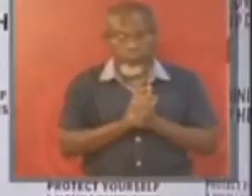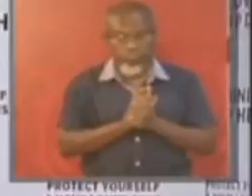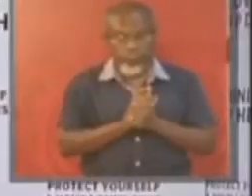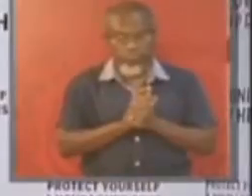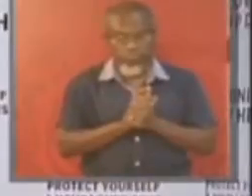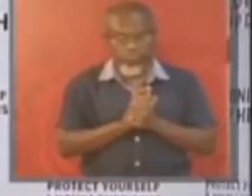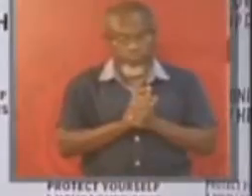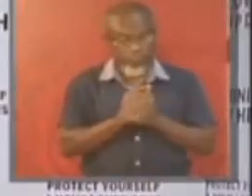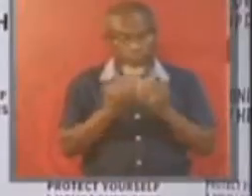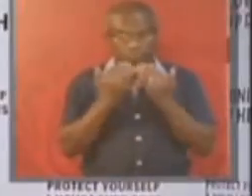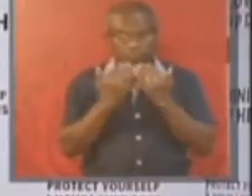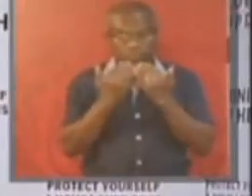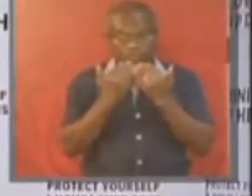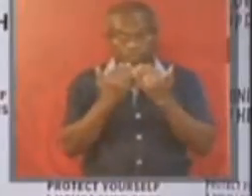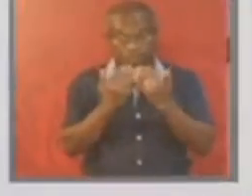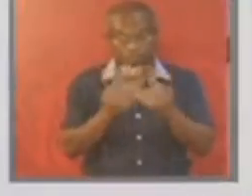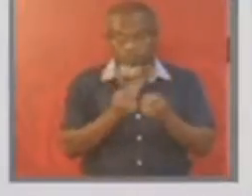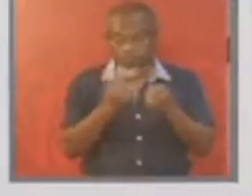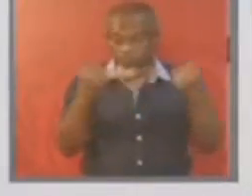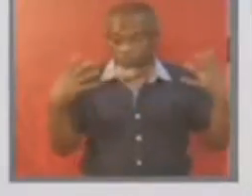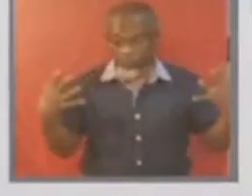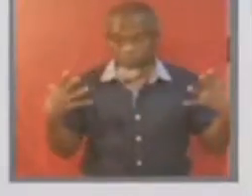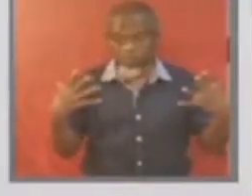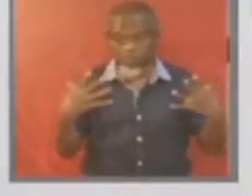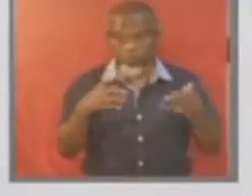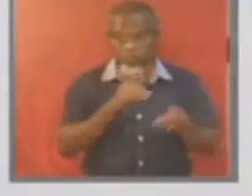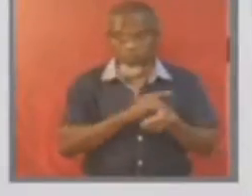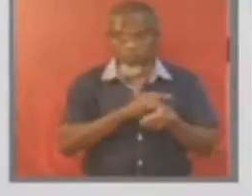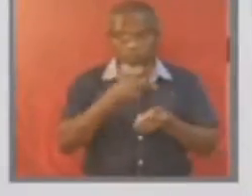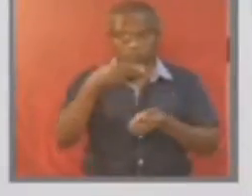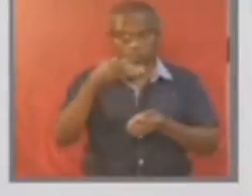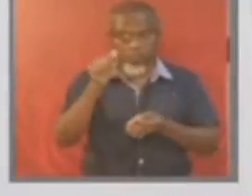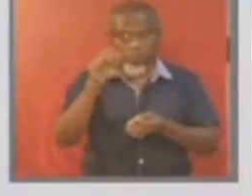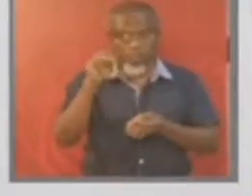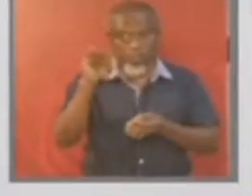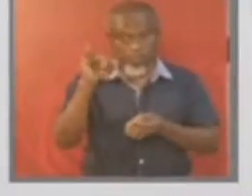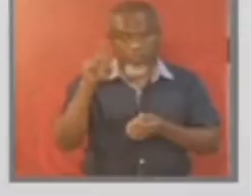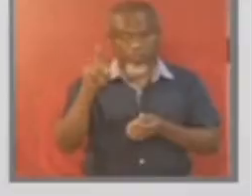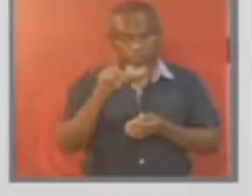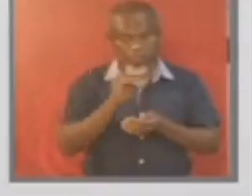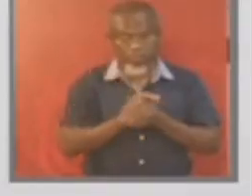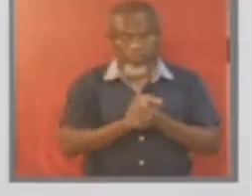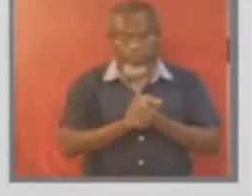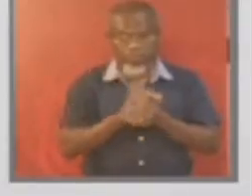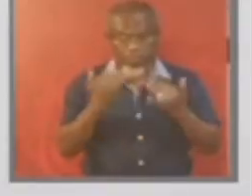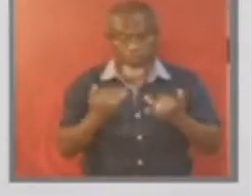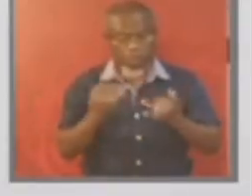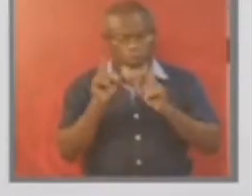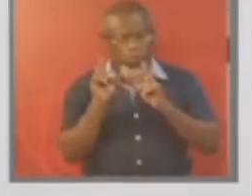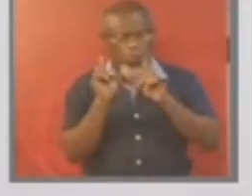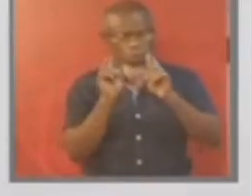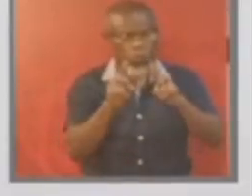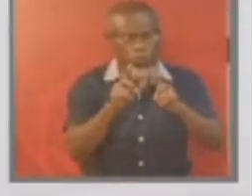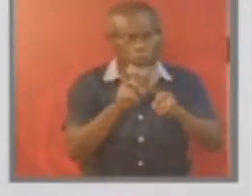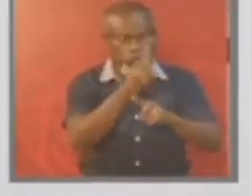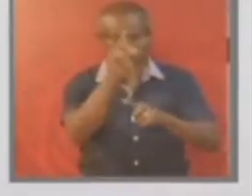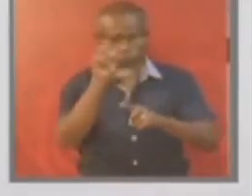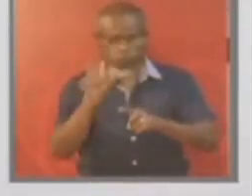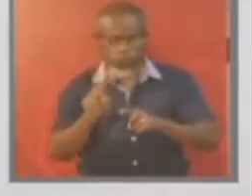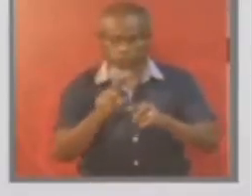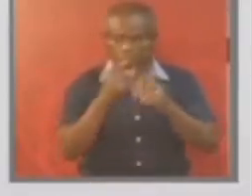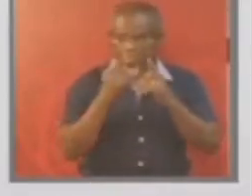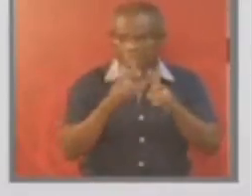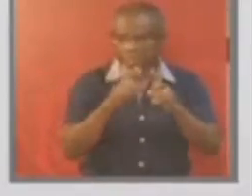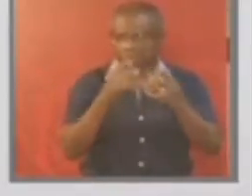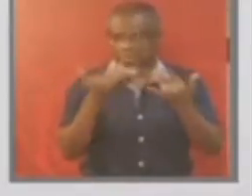I really appreciate that update on that development in public health. And we go now into the question and answer segment